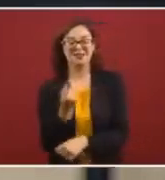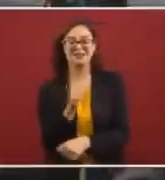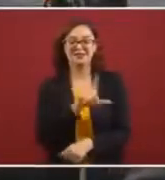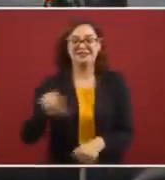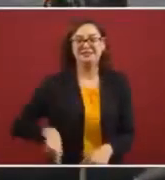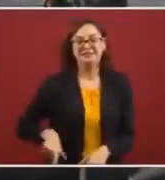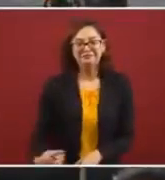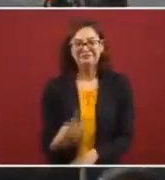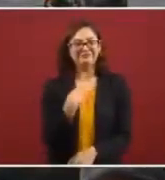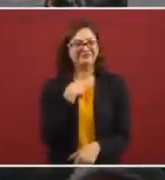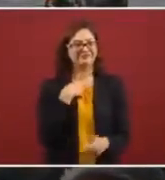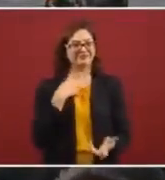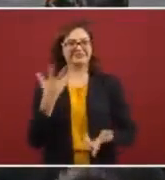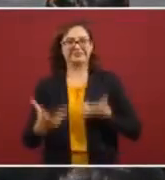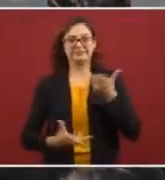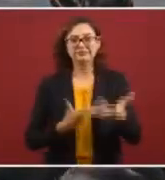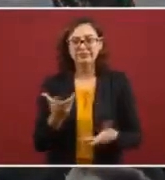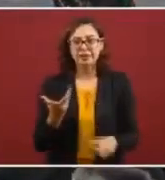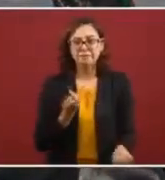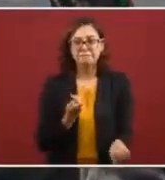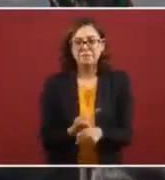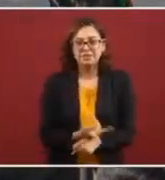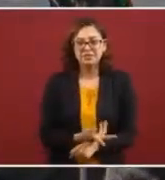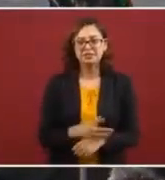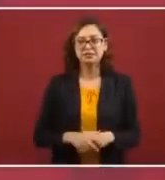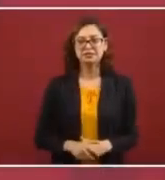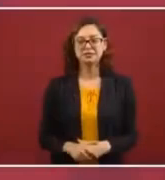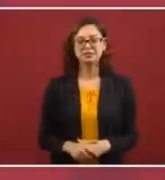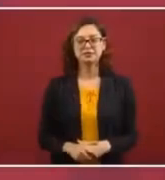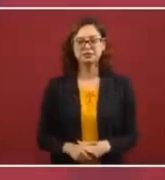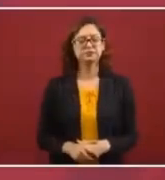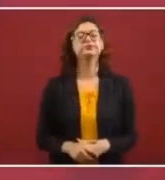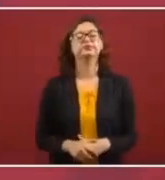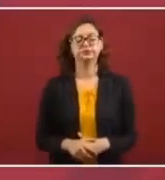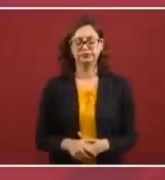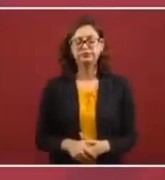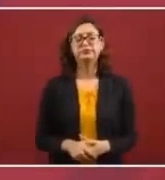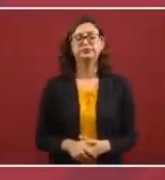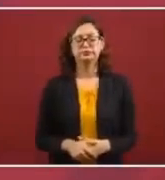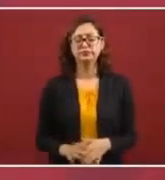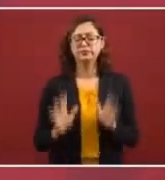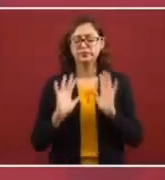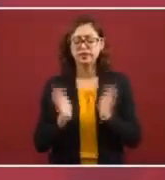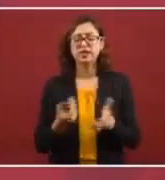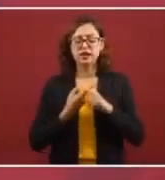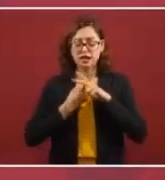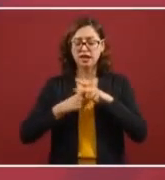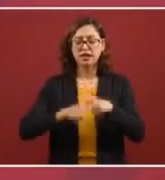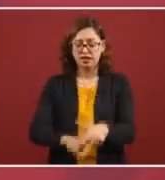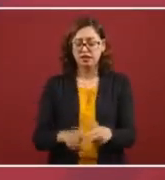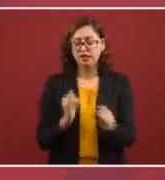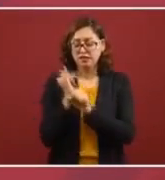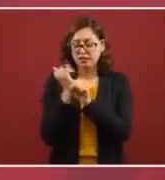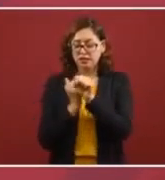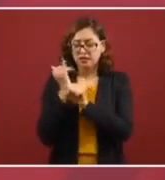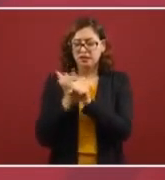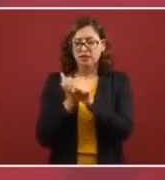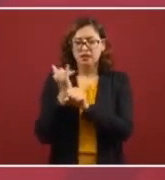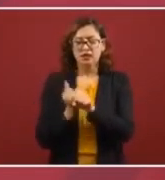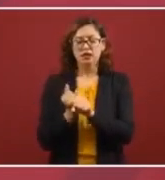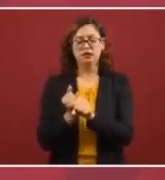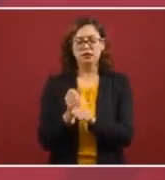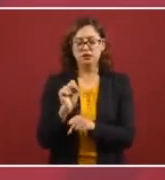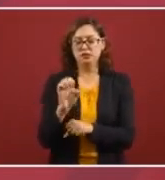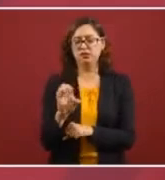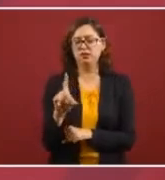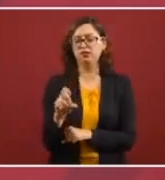they going to sanction whoever it was that decided to do this action? Yes, we're examining the situation.